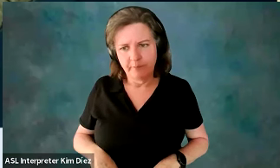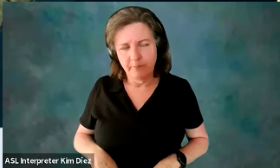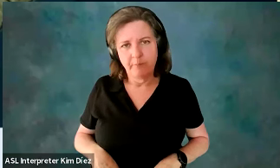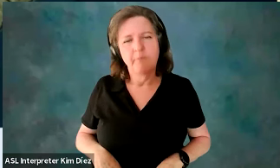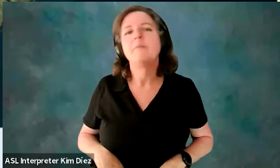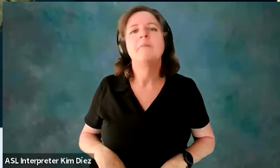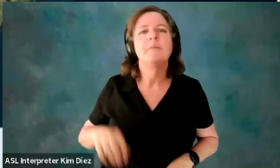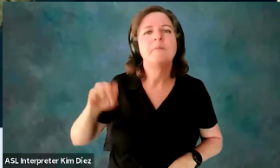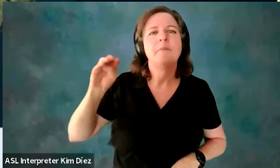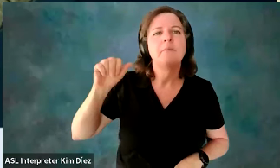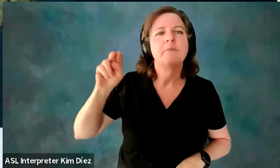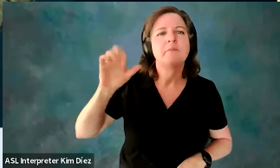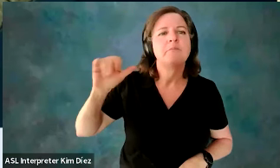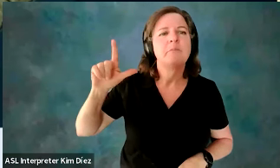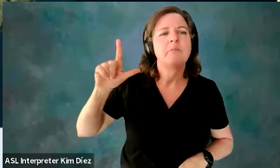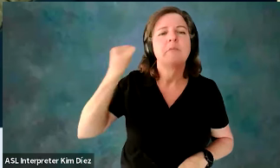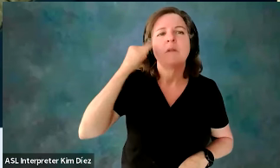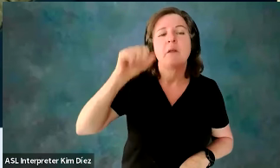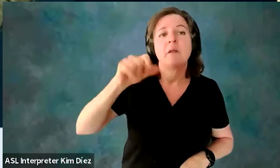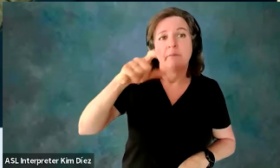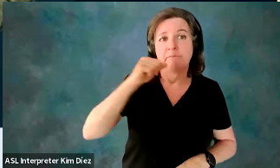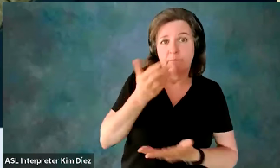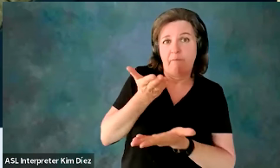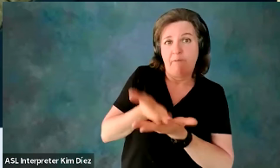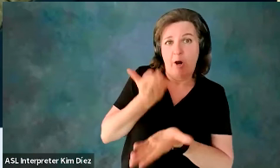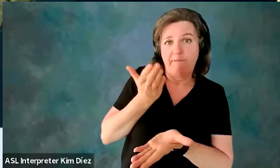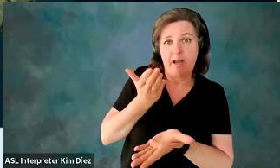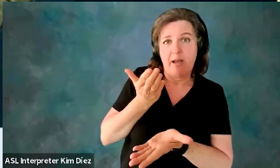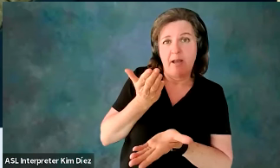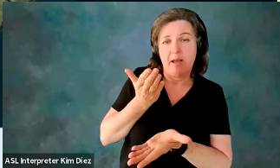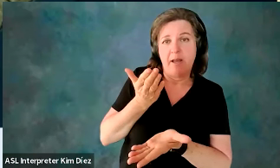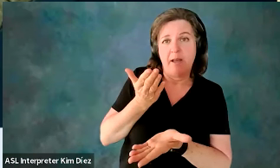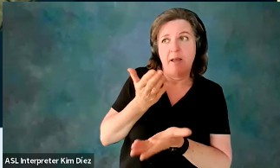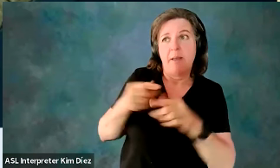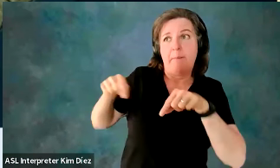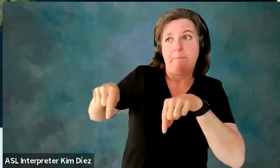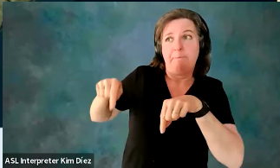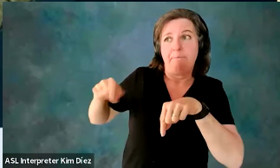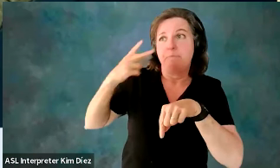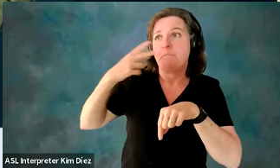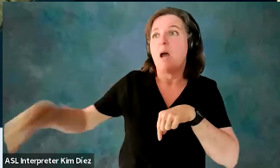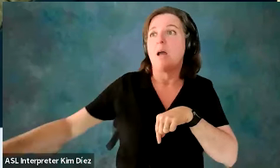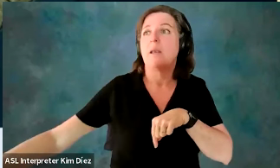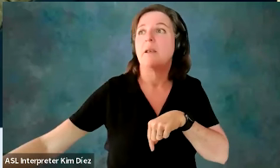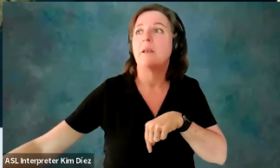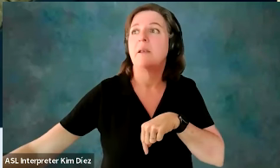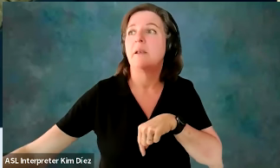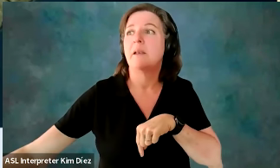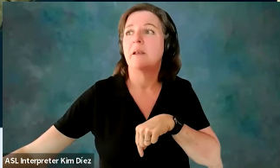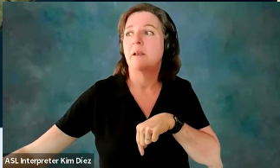Manuel, verify, but at least we can see